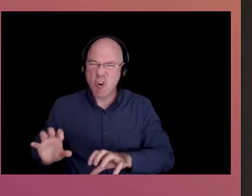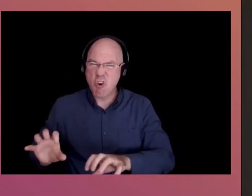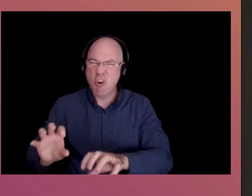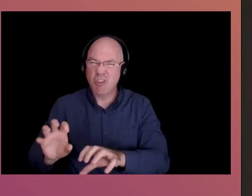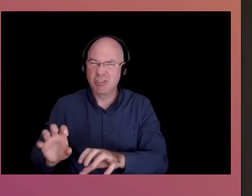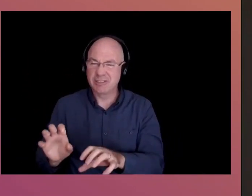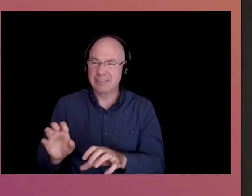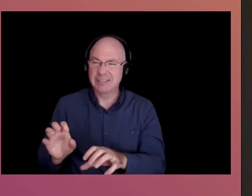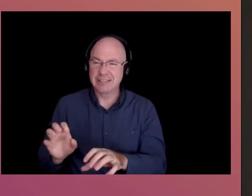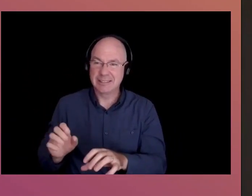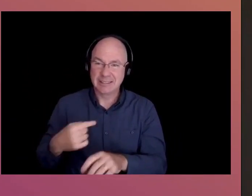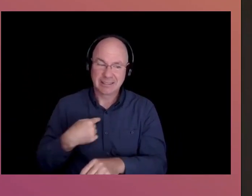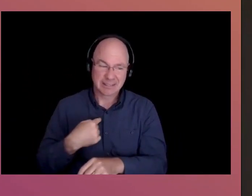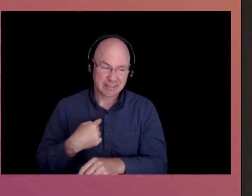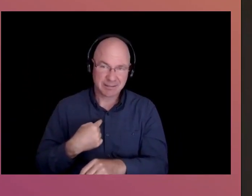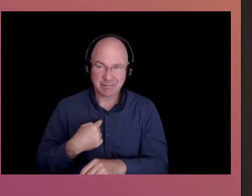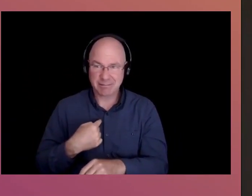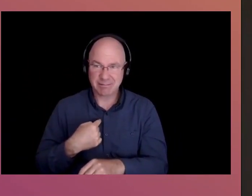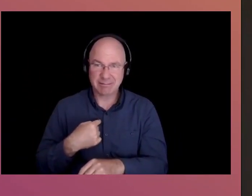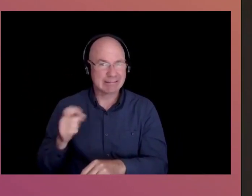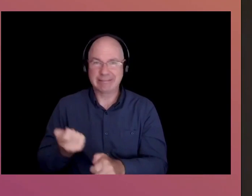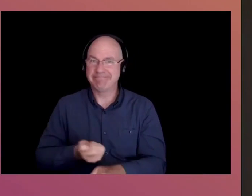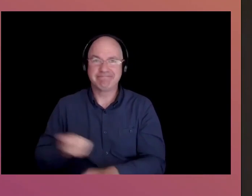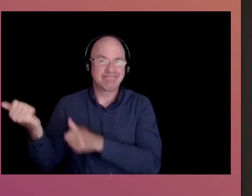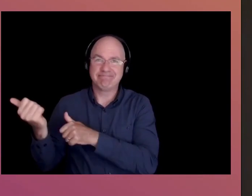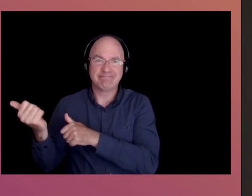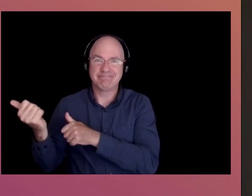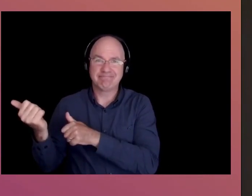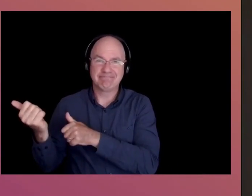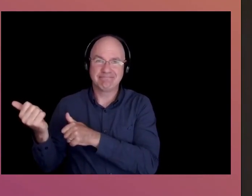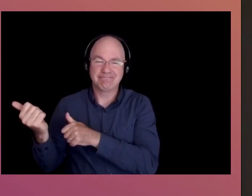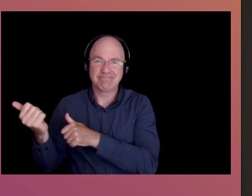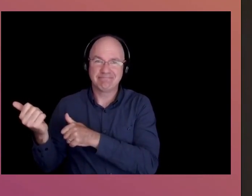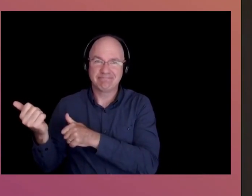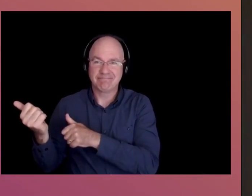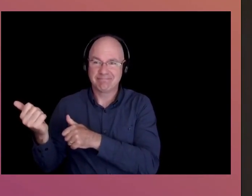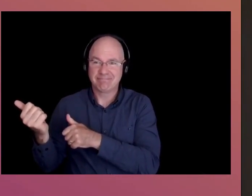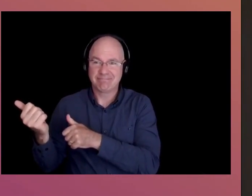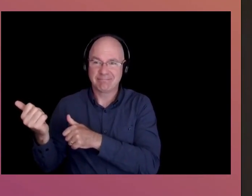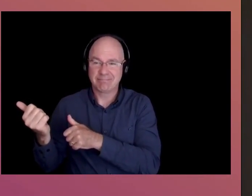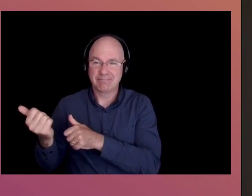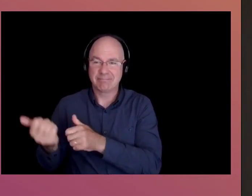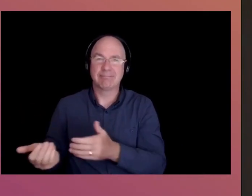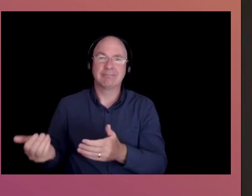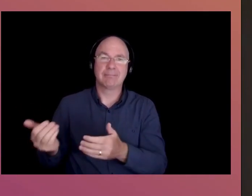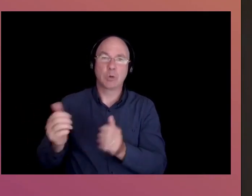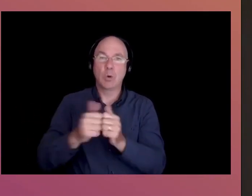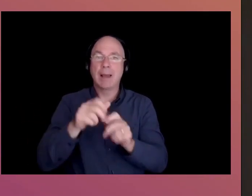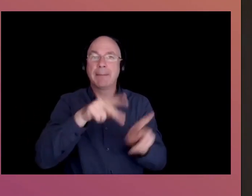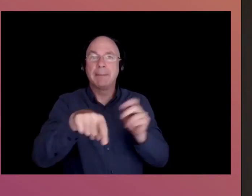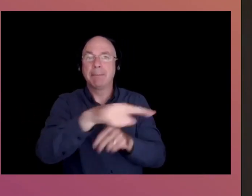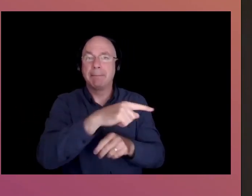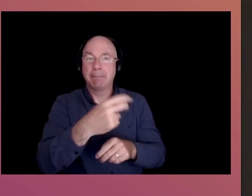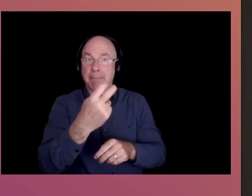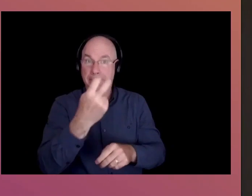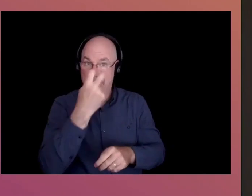had to discard it. And we have tested with blind participants, and,